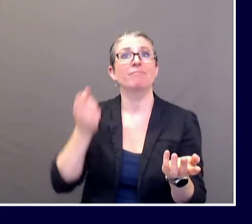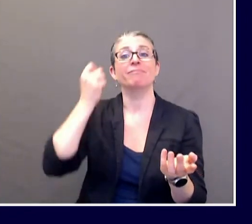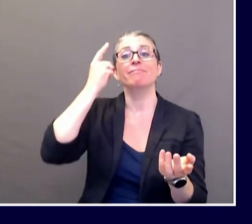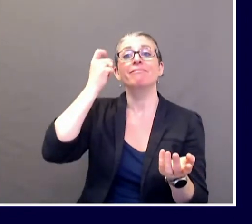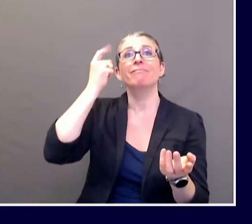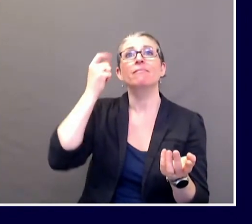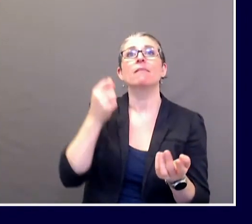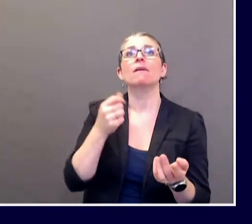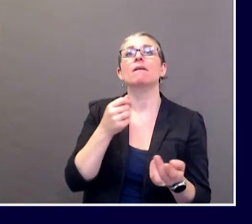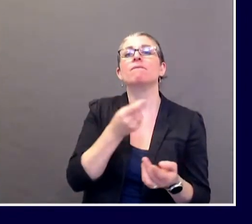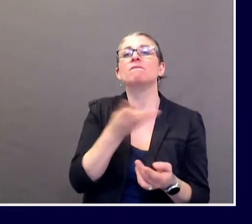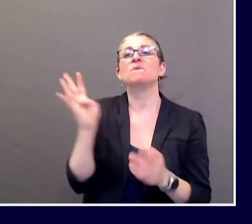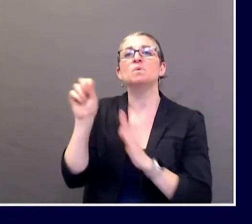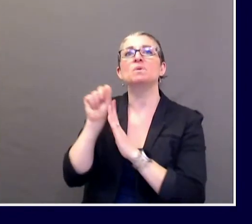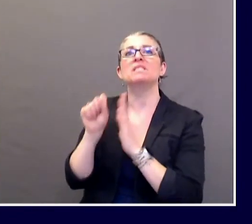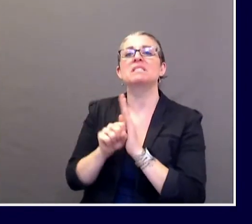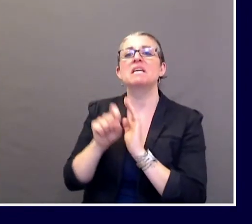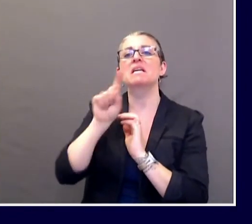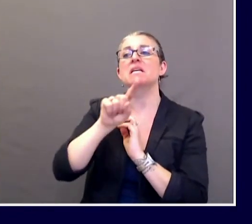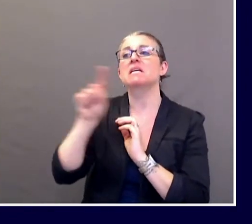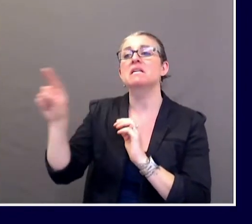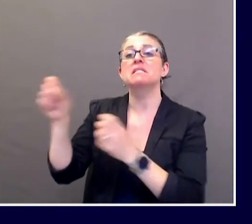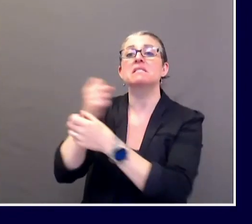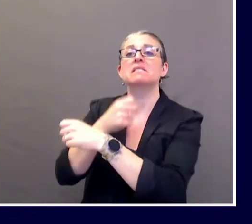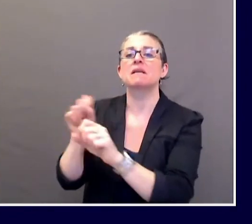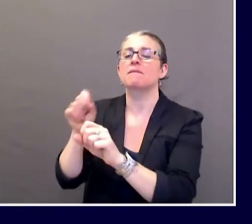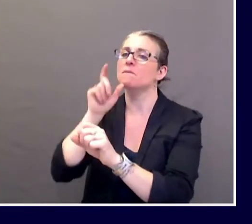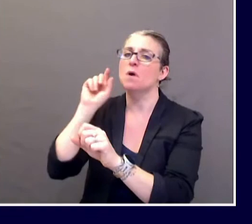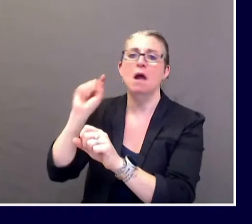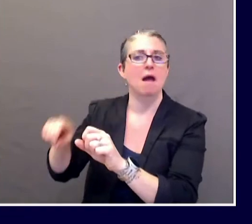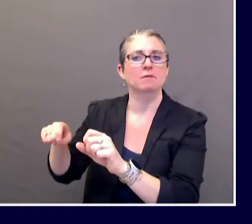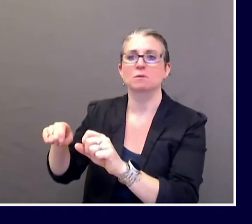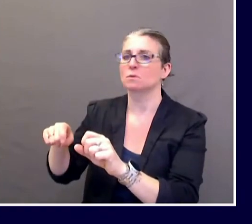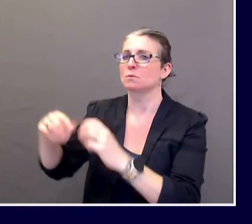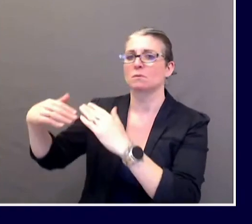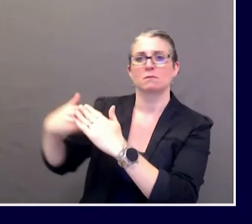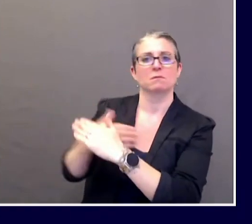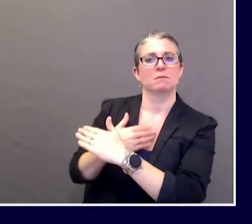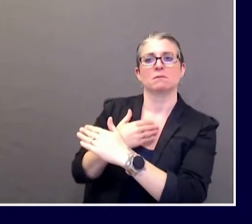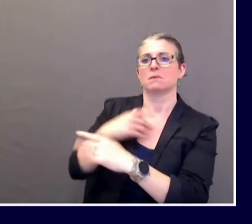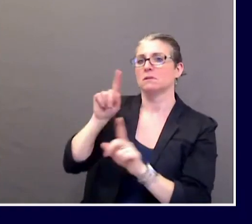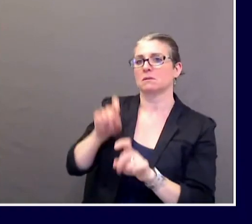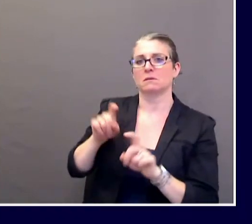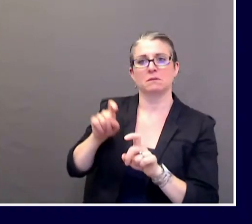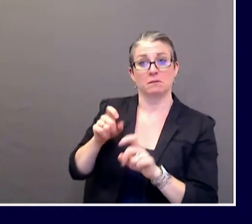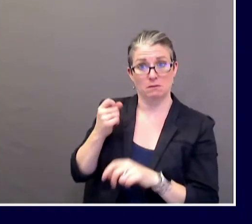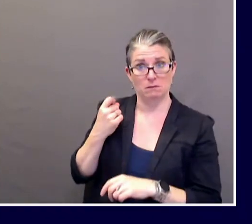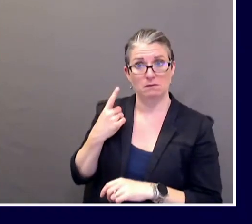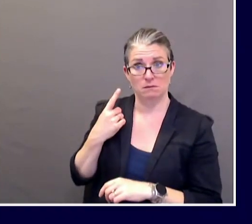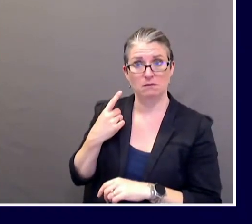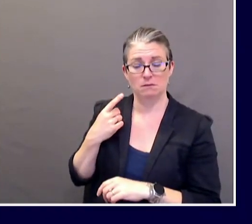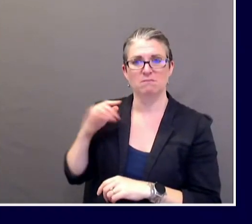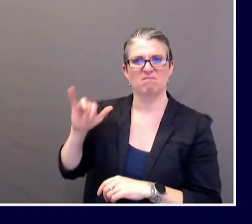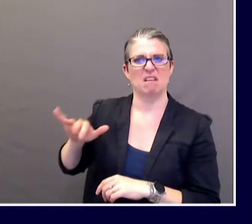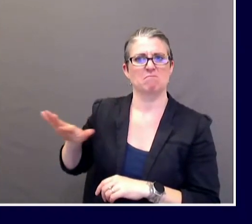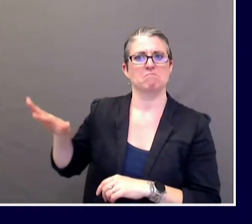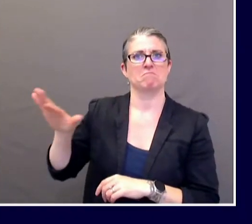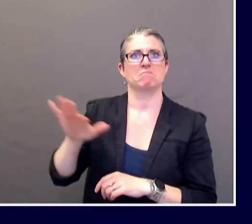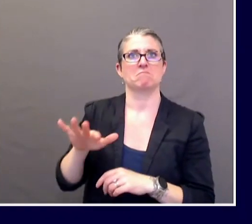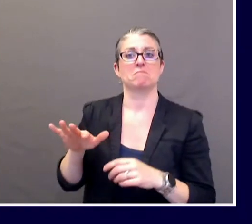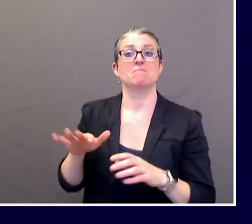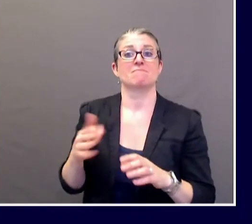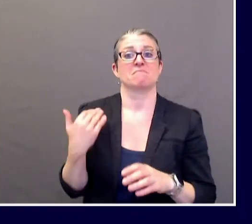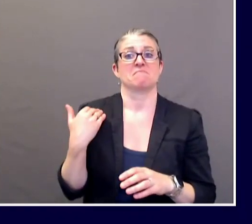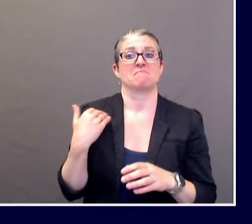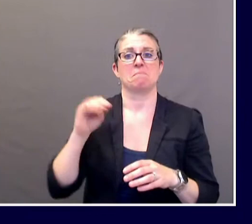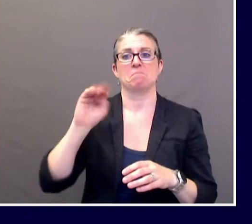just explaining who's not on the list, which is we say we're only going to require that quarantine and testing if an